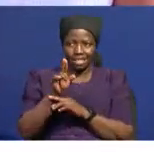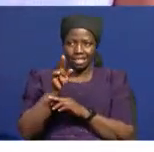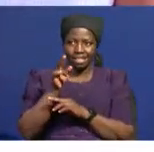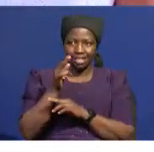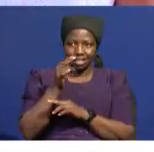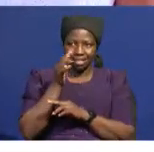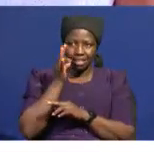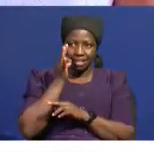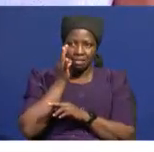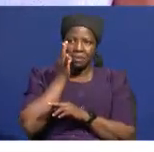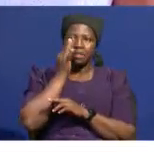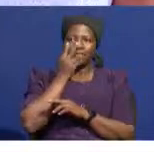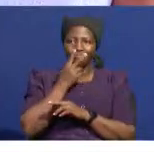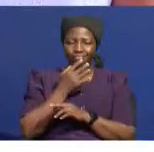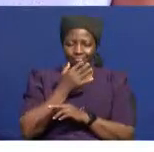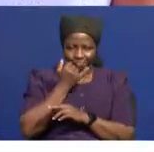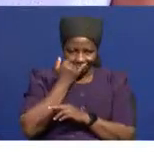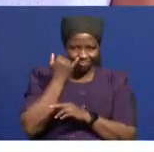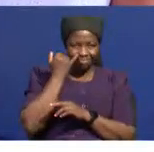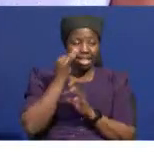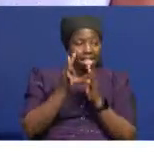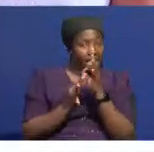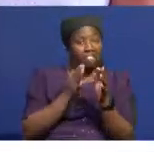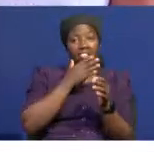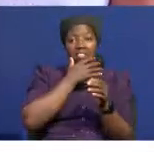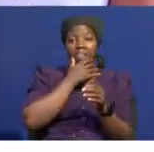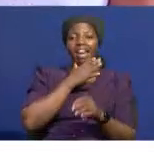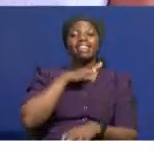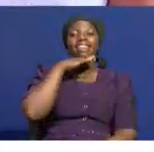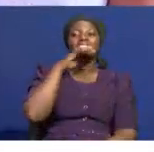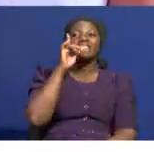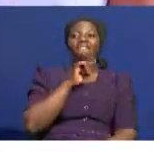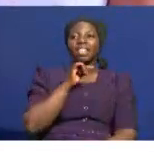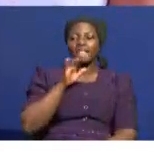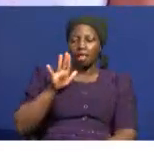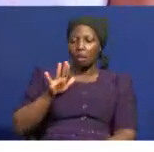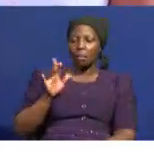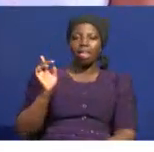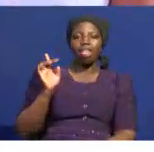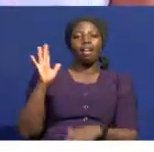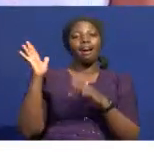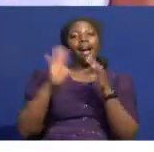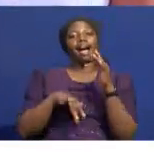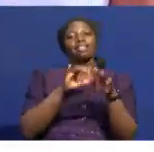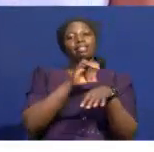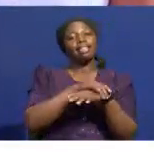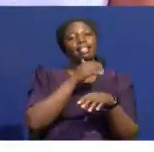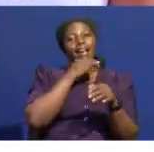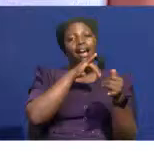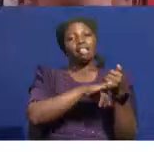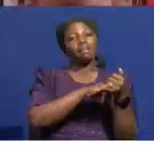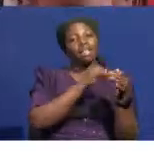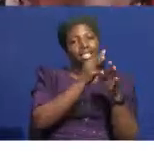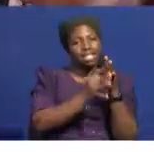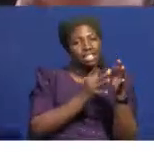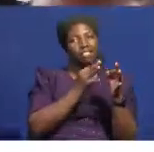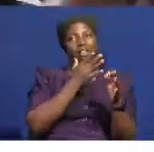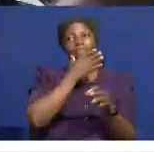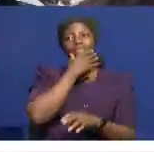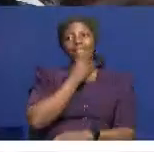dead, this woman will never get her husband. If this man is in the